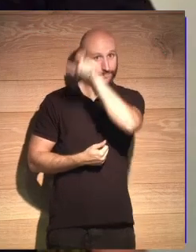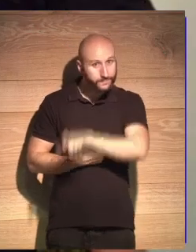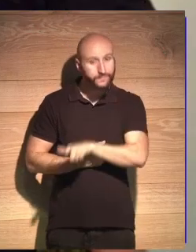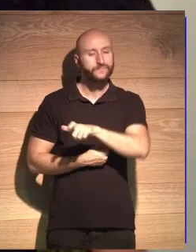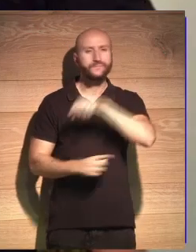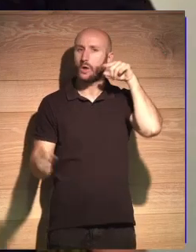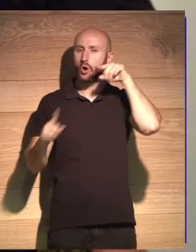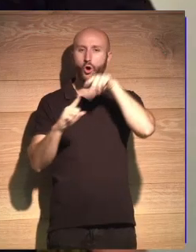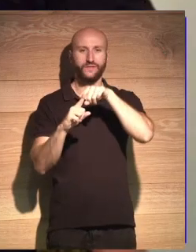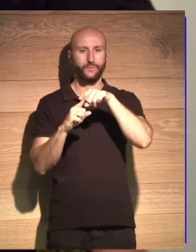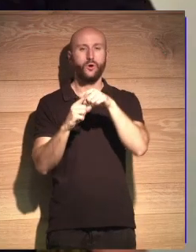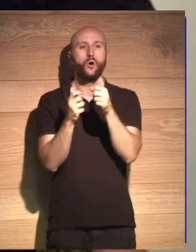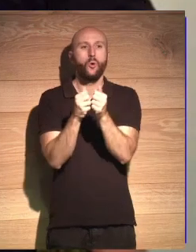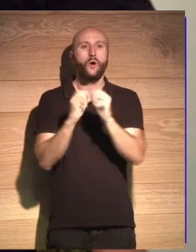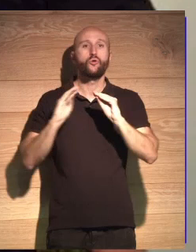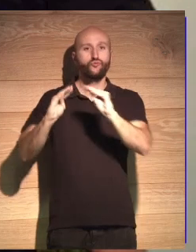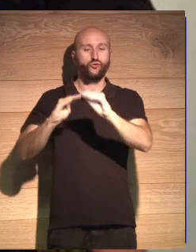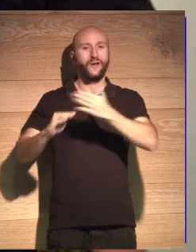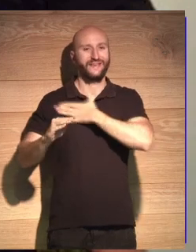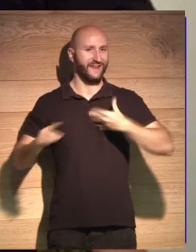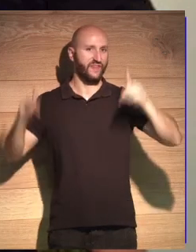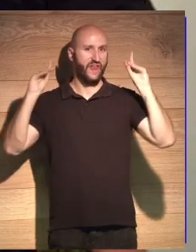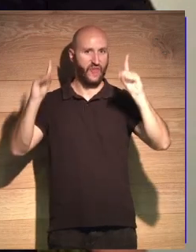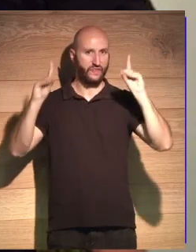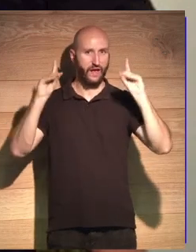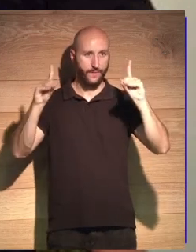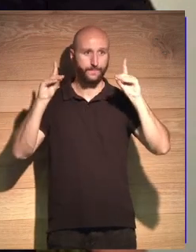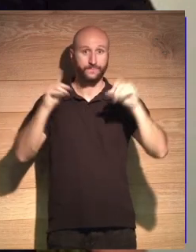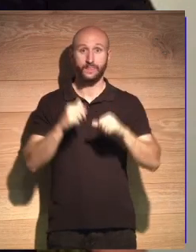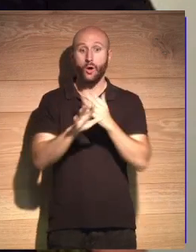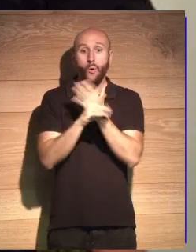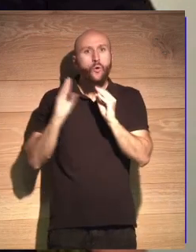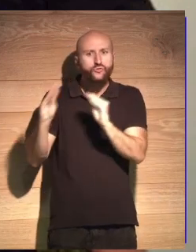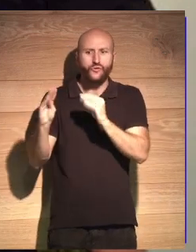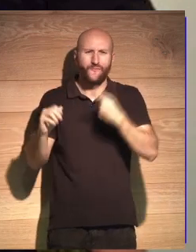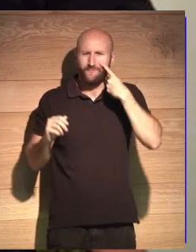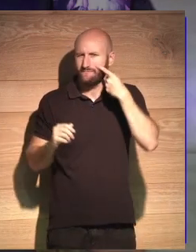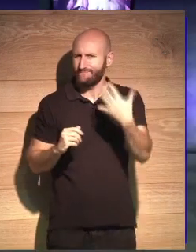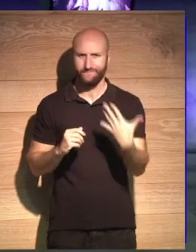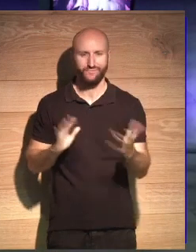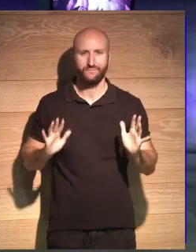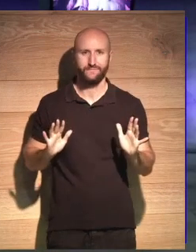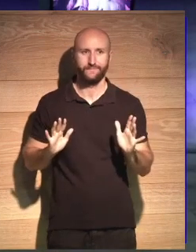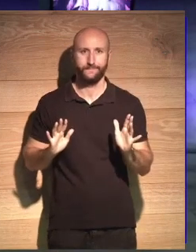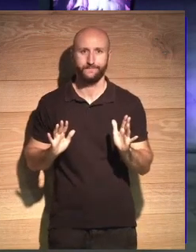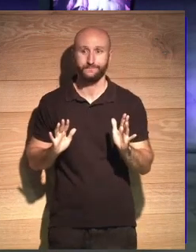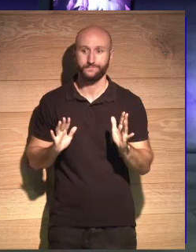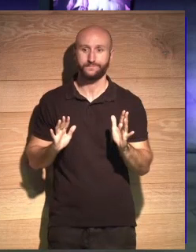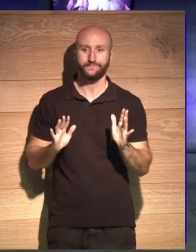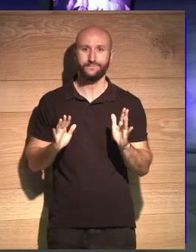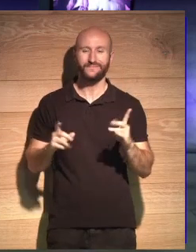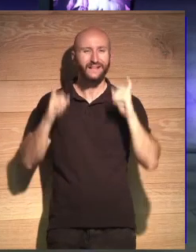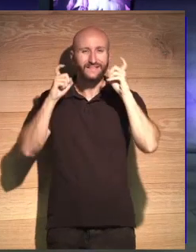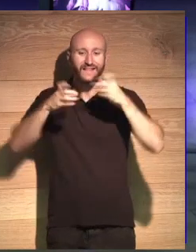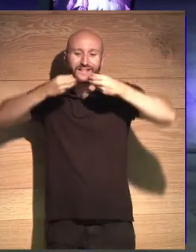of Barbara is very clear. I don't know if you know his game, Kingdom Come Deliverance. It's a very widely